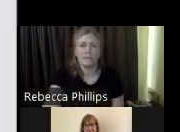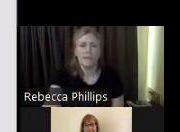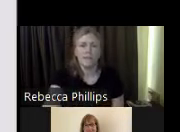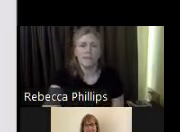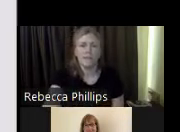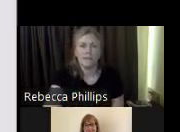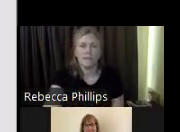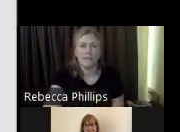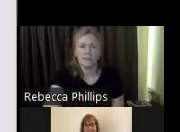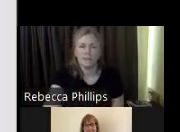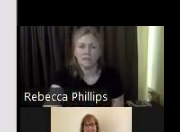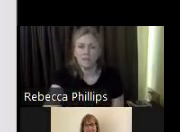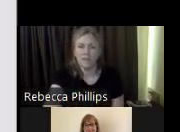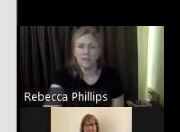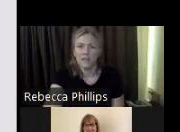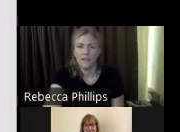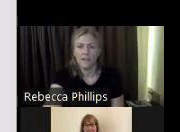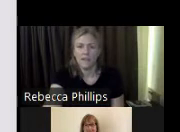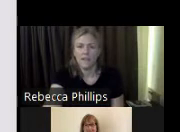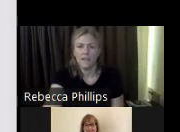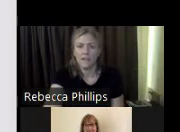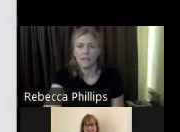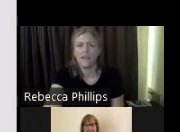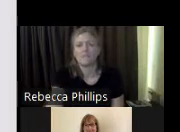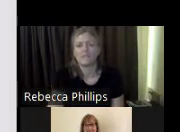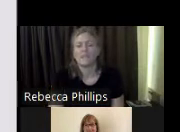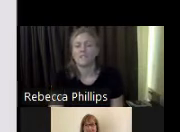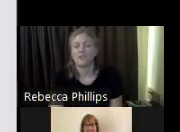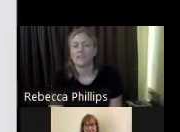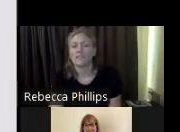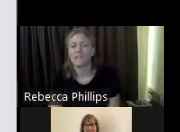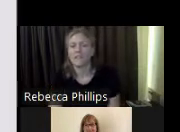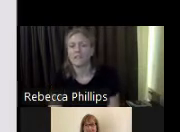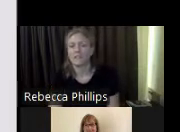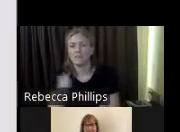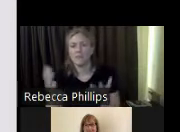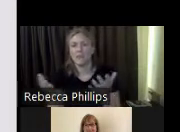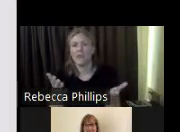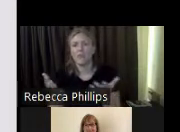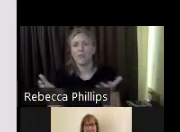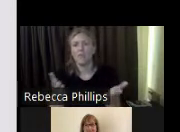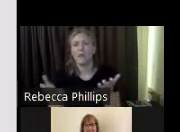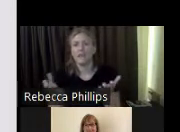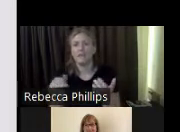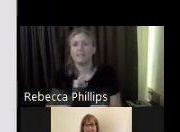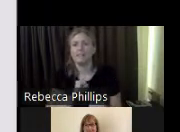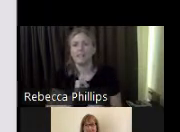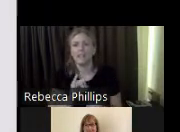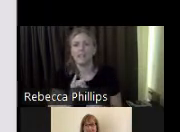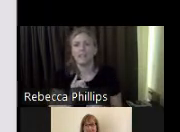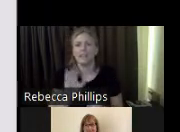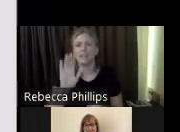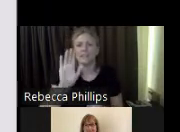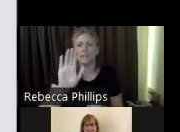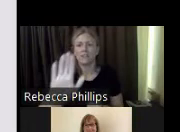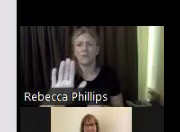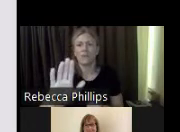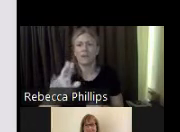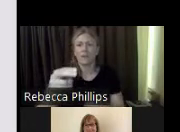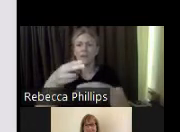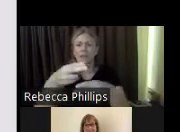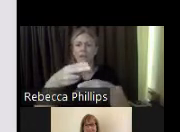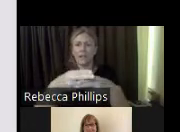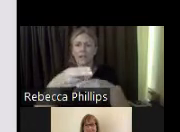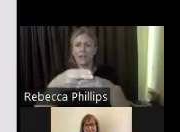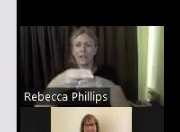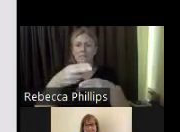I cannot see what's on the other side of that. Okay, so in signed English, it'd be, what is